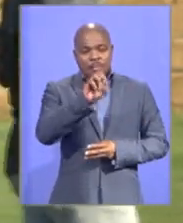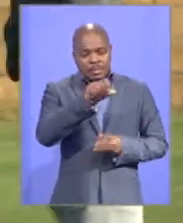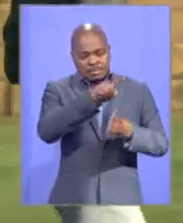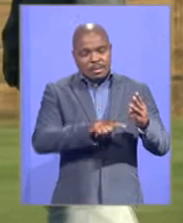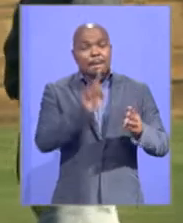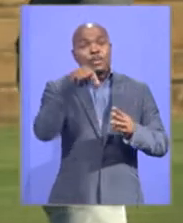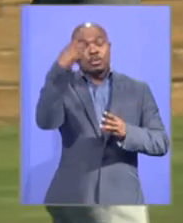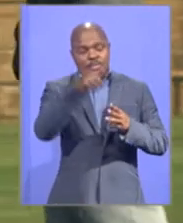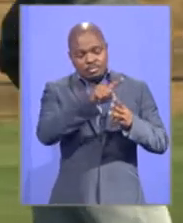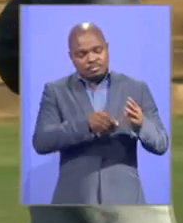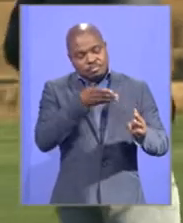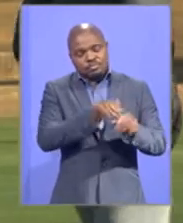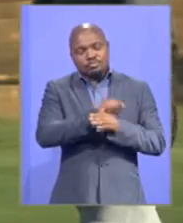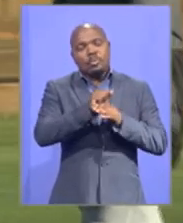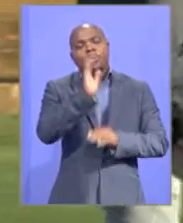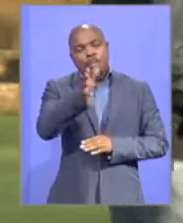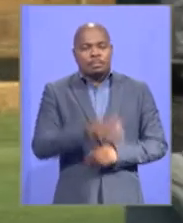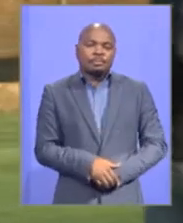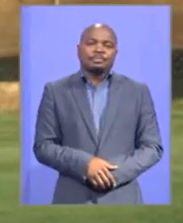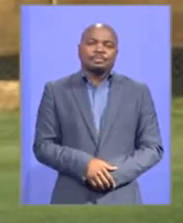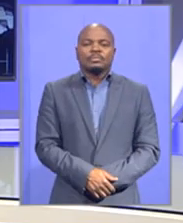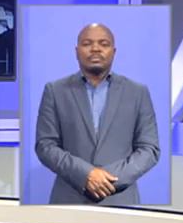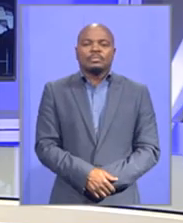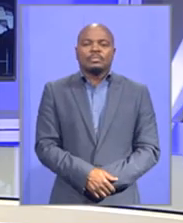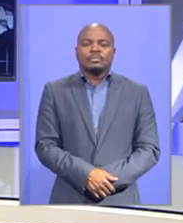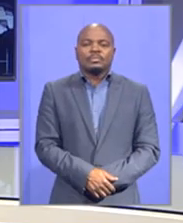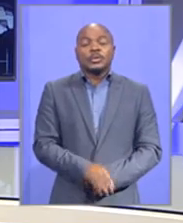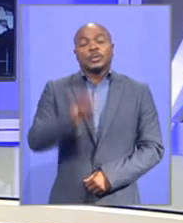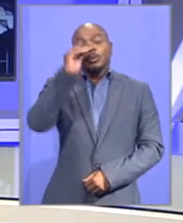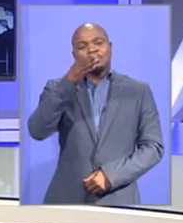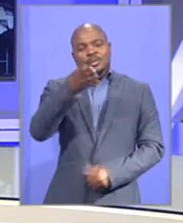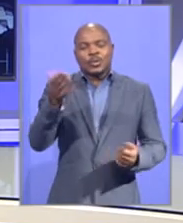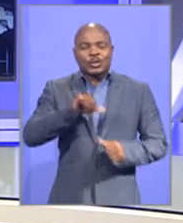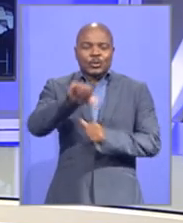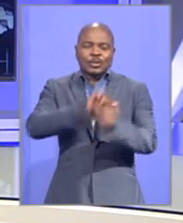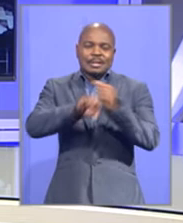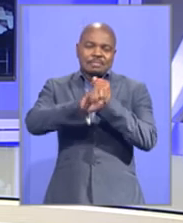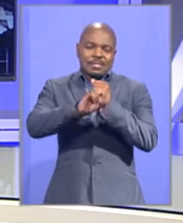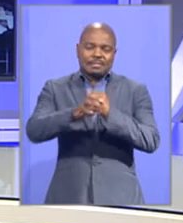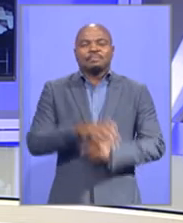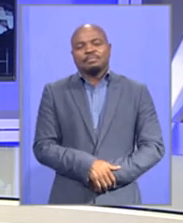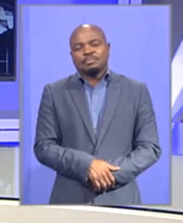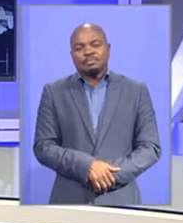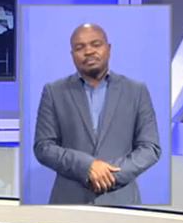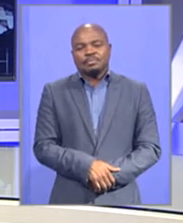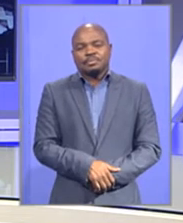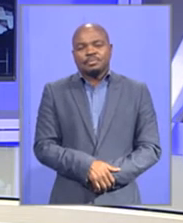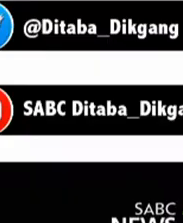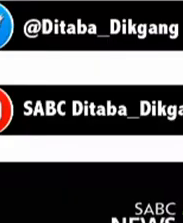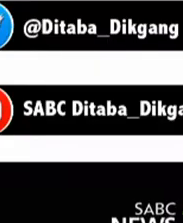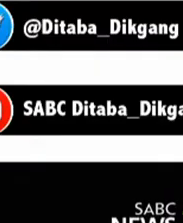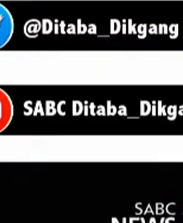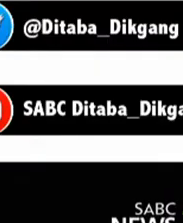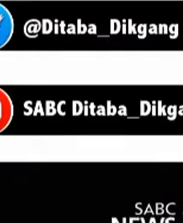teng hosane le bantu ba SABC News Johannesburg. Dikgang tsa rona di a bonwa mo mafaratlhatlheng a tlhaeletsano.